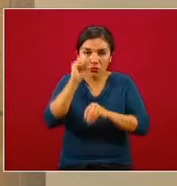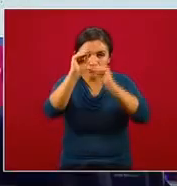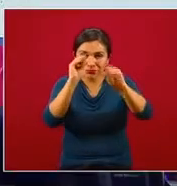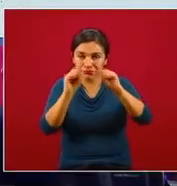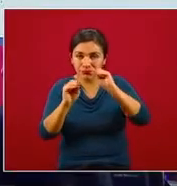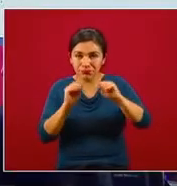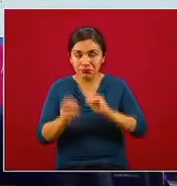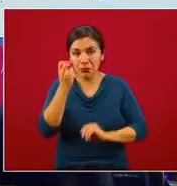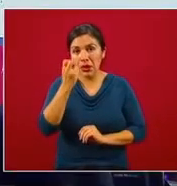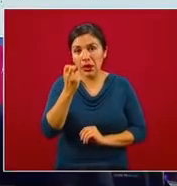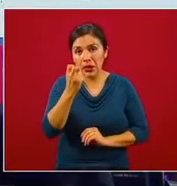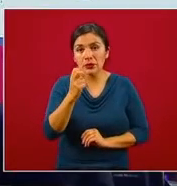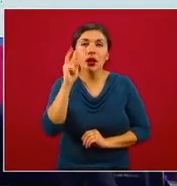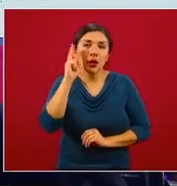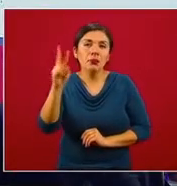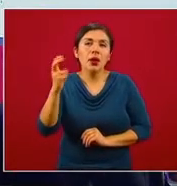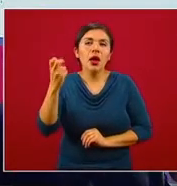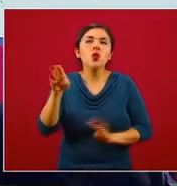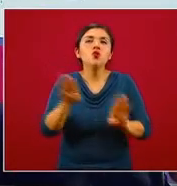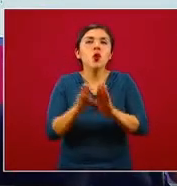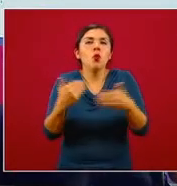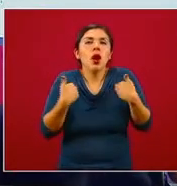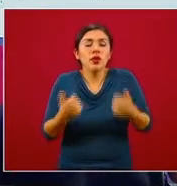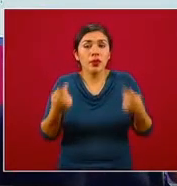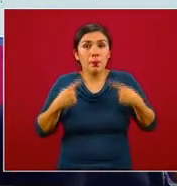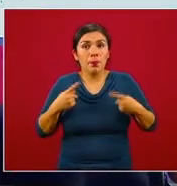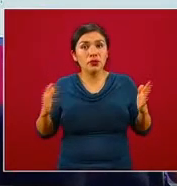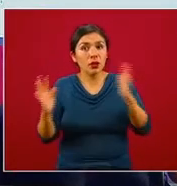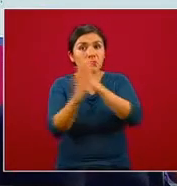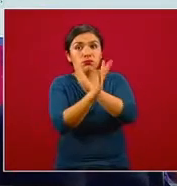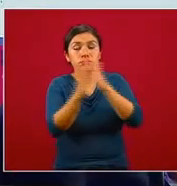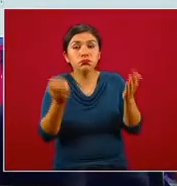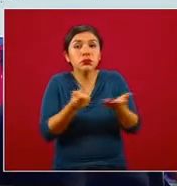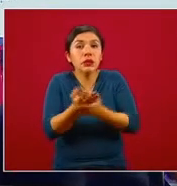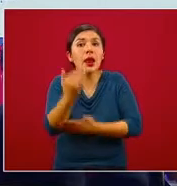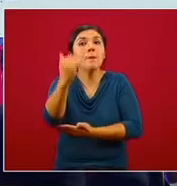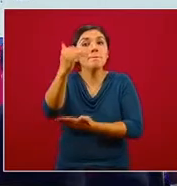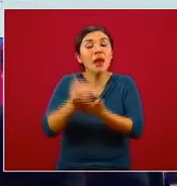And these are calculated by Twitter, Facebook, and Google data.